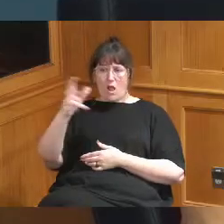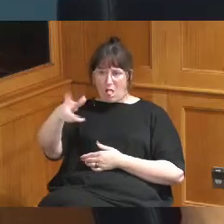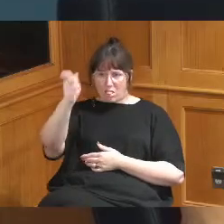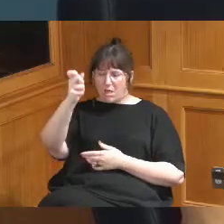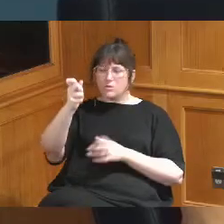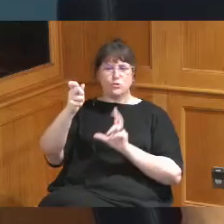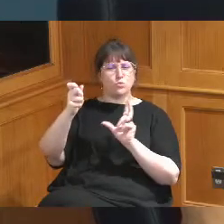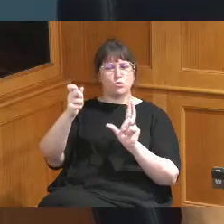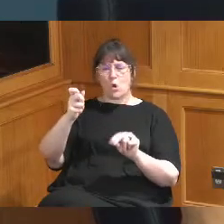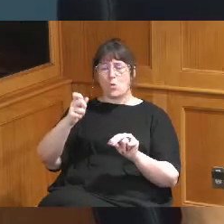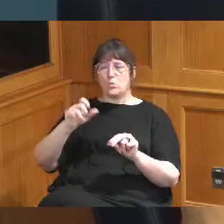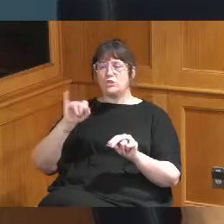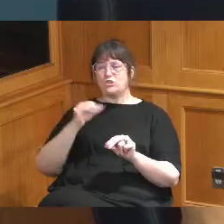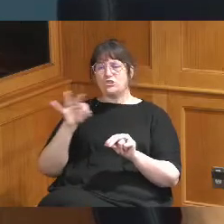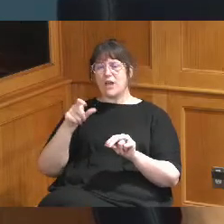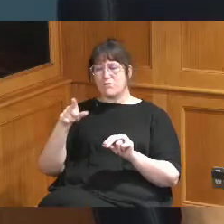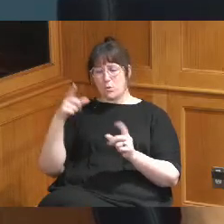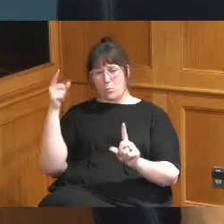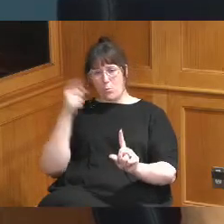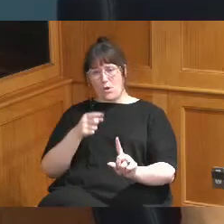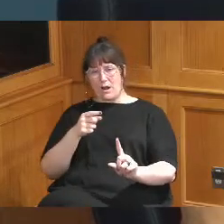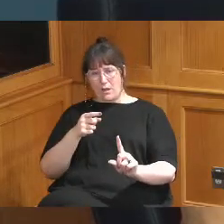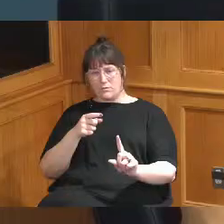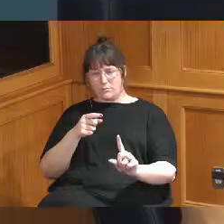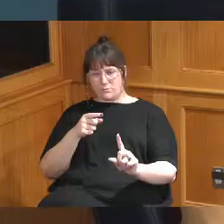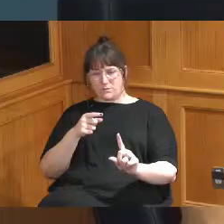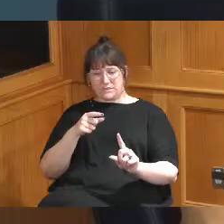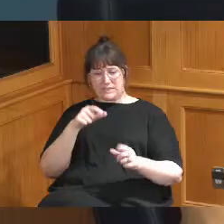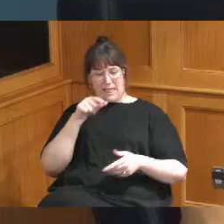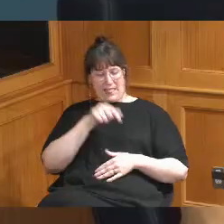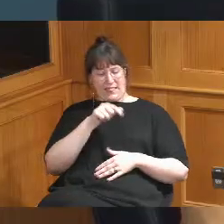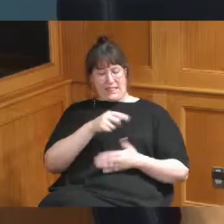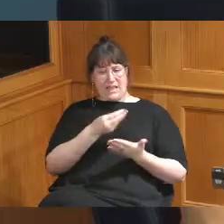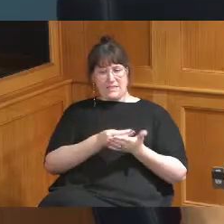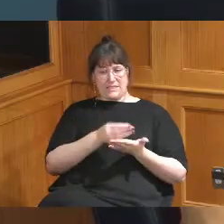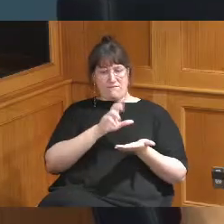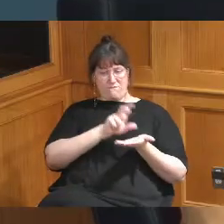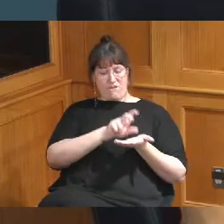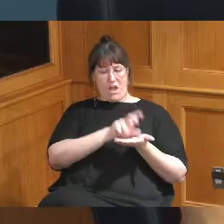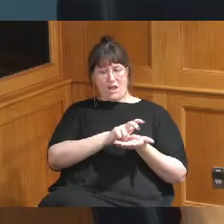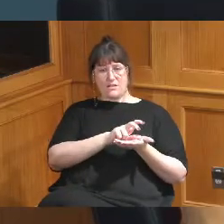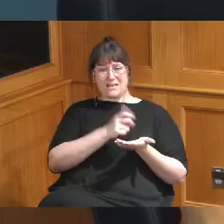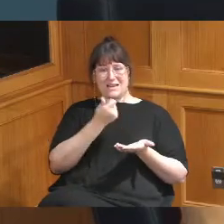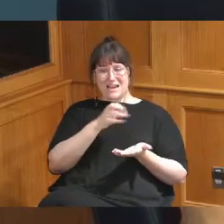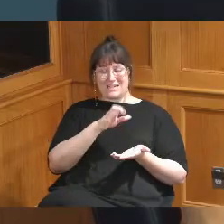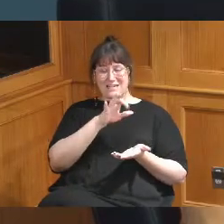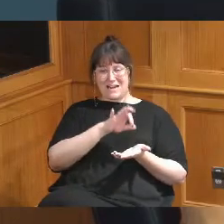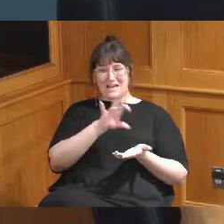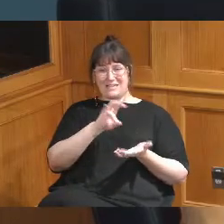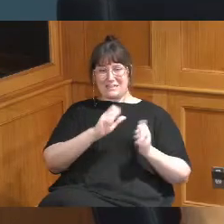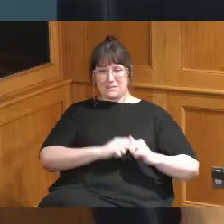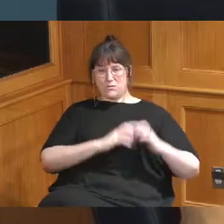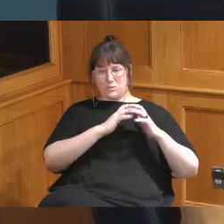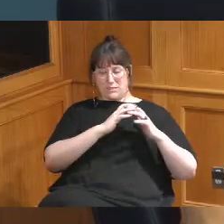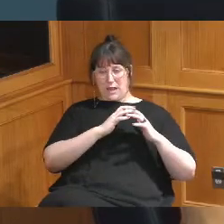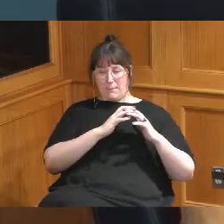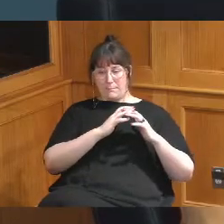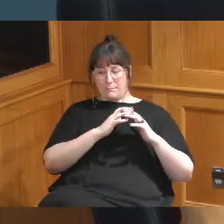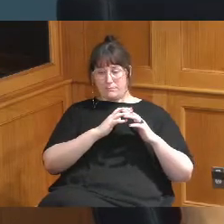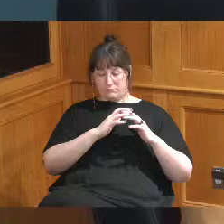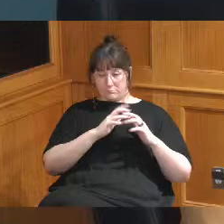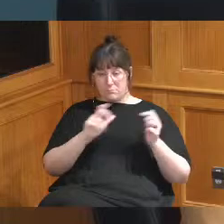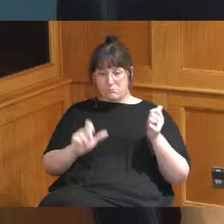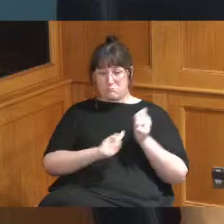Jeff, I appreciate you pointing that out. This is a fund that was voted on by people in 1996. The majority of this community voted for